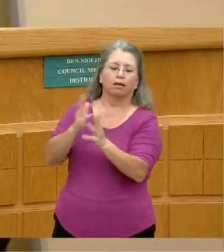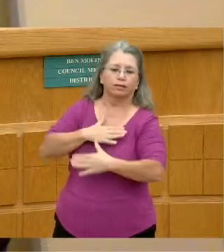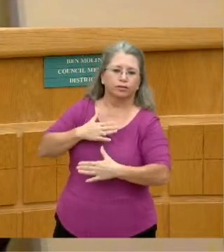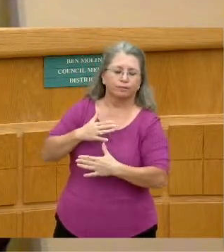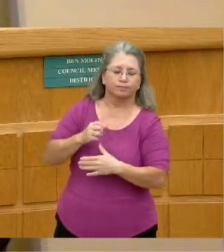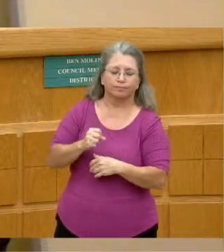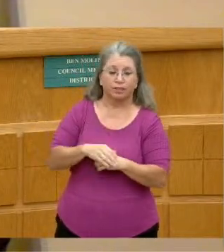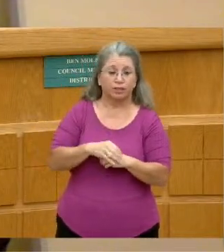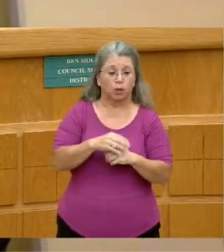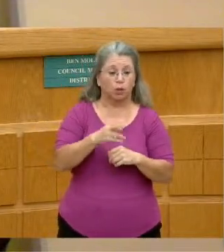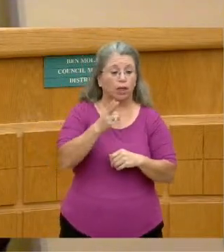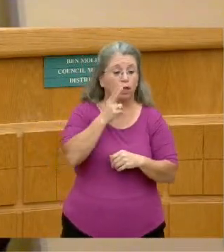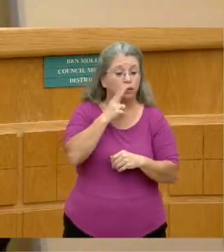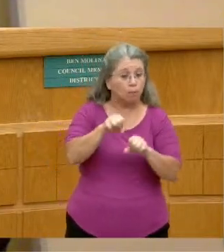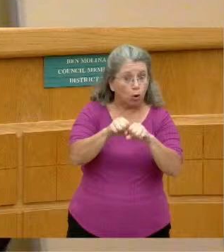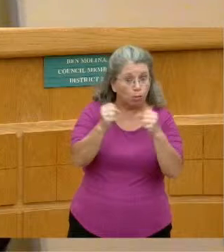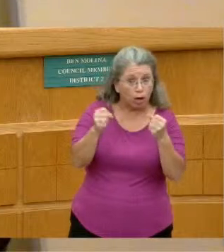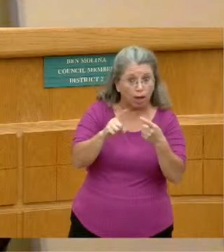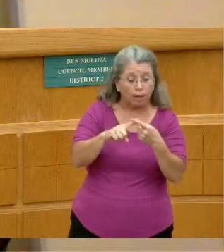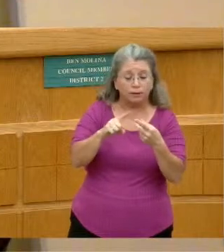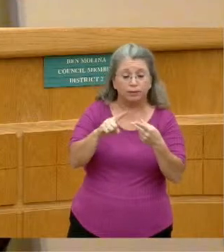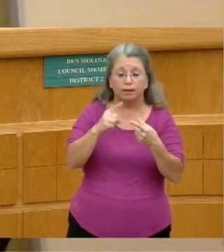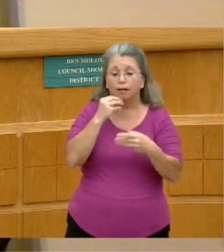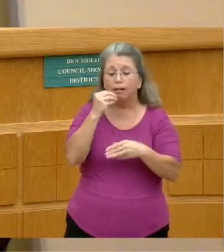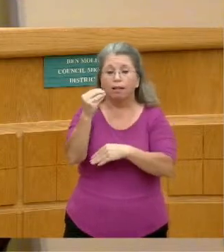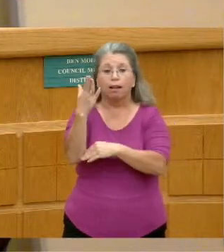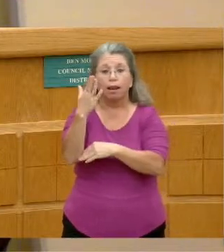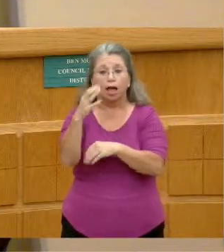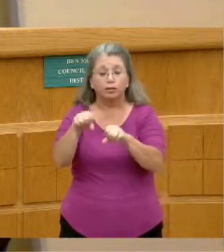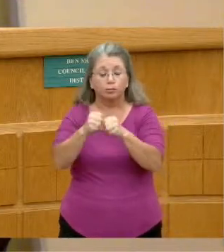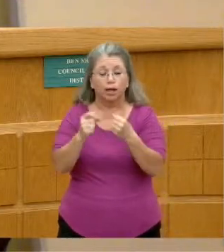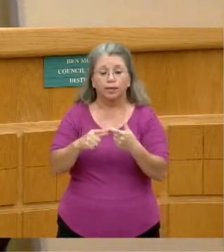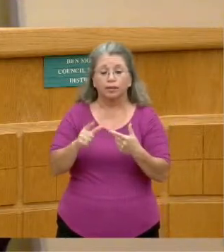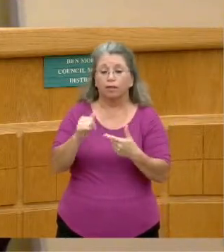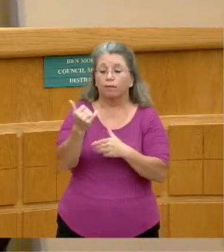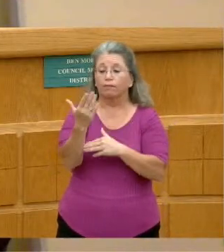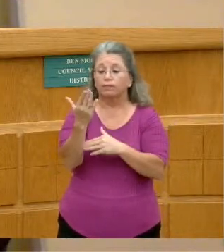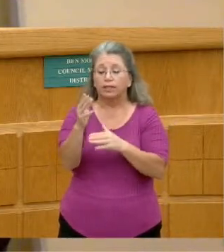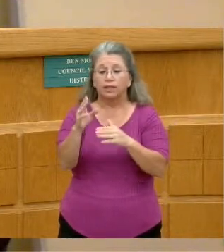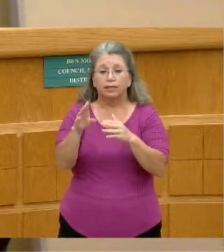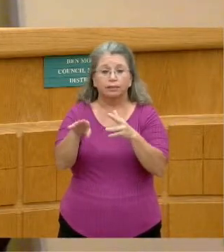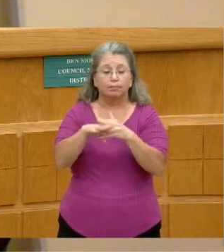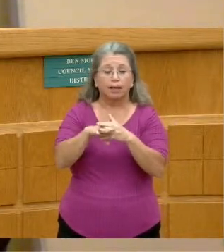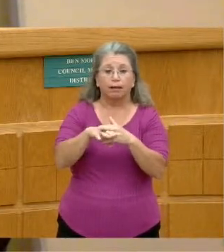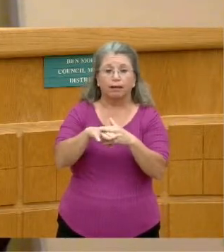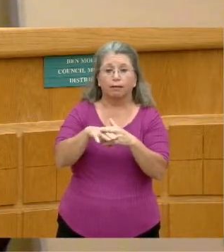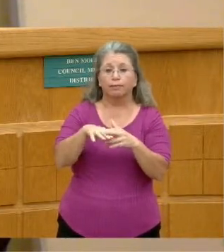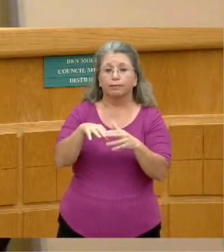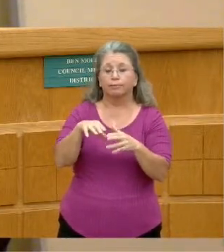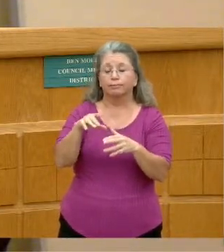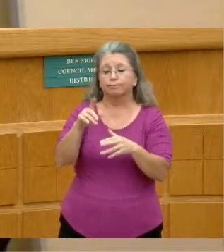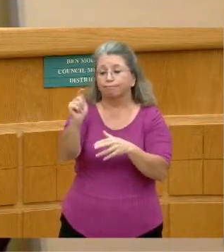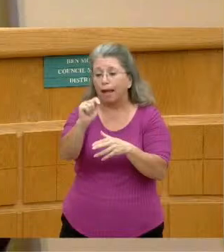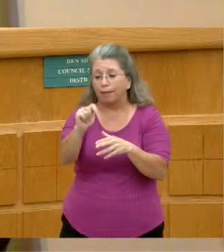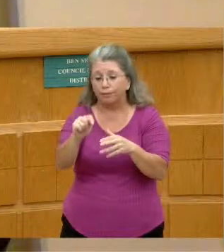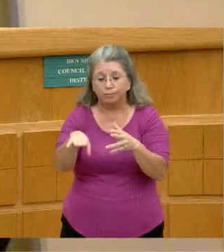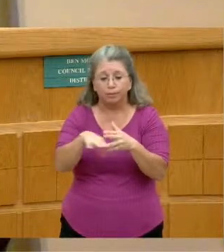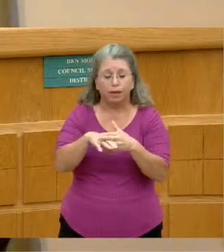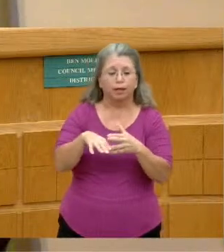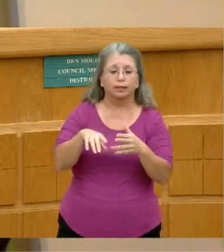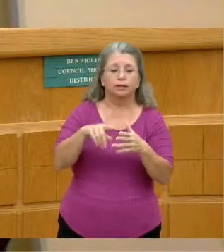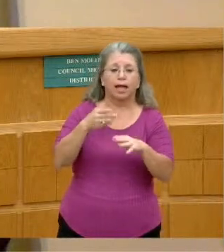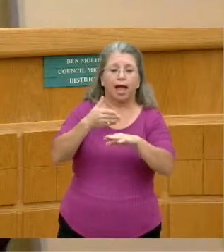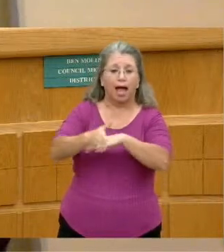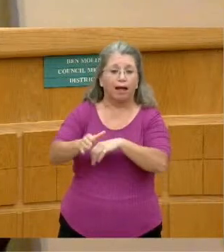breaks, lunch breaks, 15-minute allowed breaks, after work breaks or gatherings are many